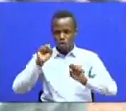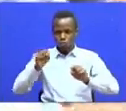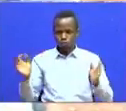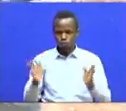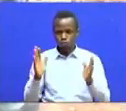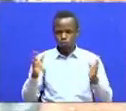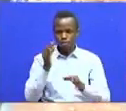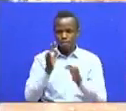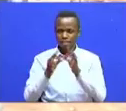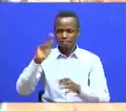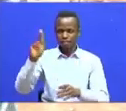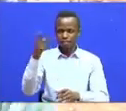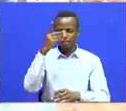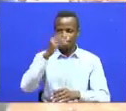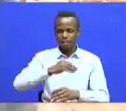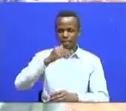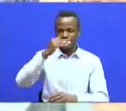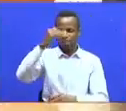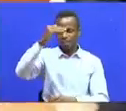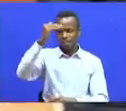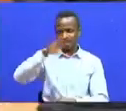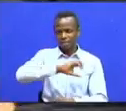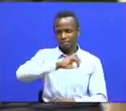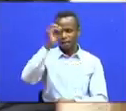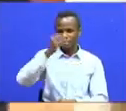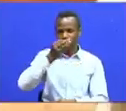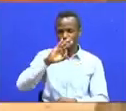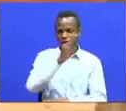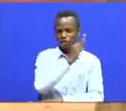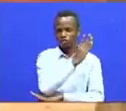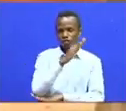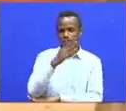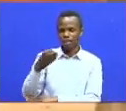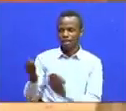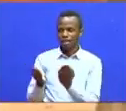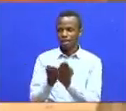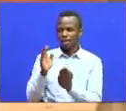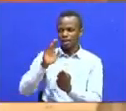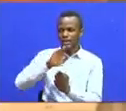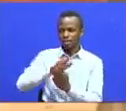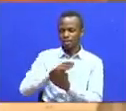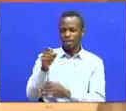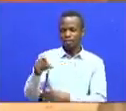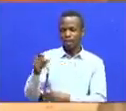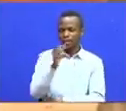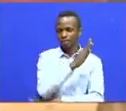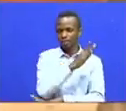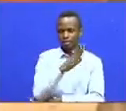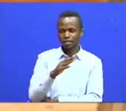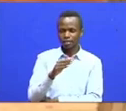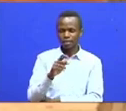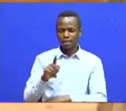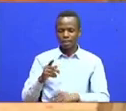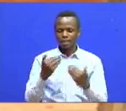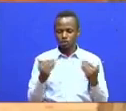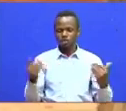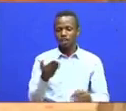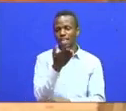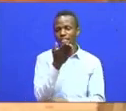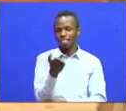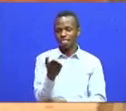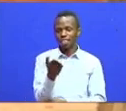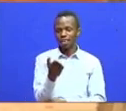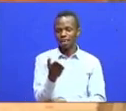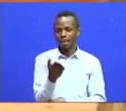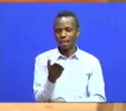Kenya is to increase its percentage of tree cover. It has been a great day. We have planted trees with our kids here. We have been